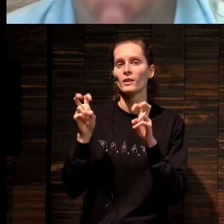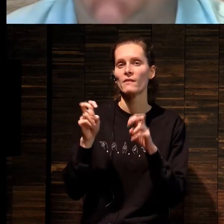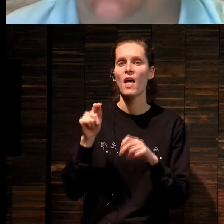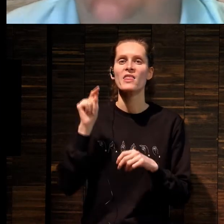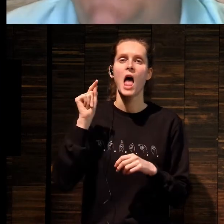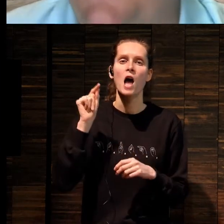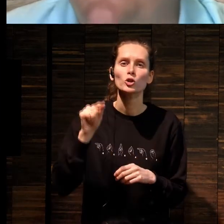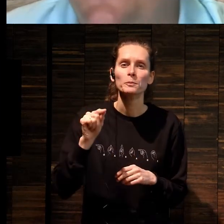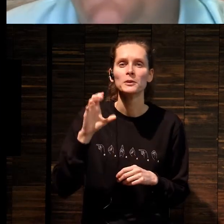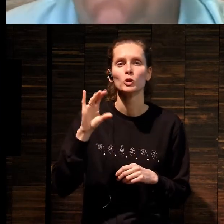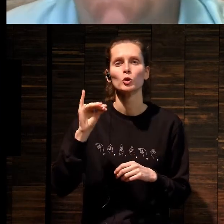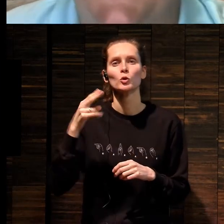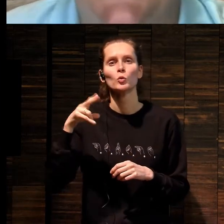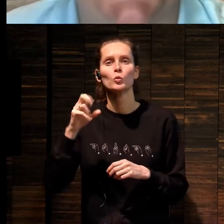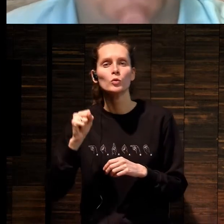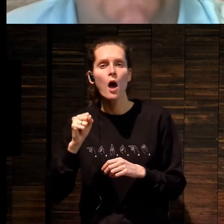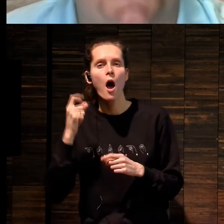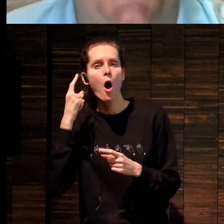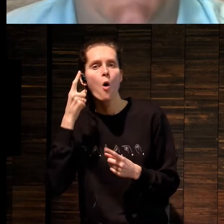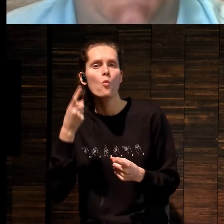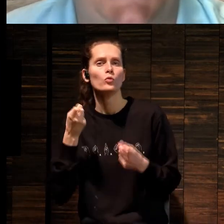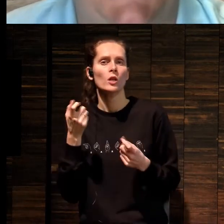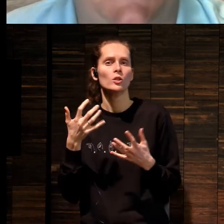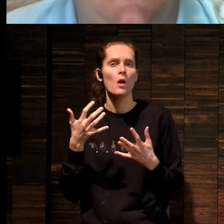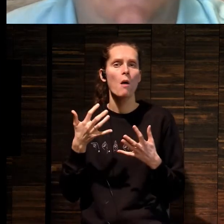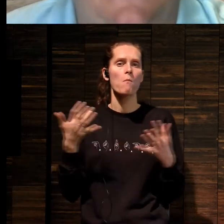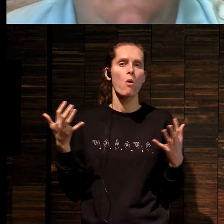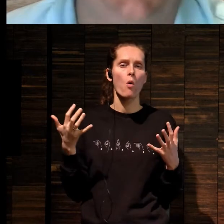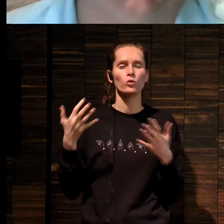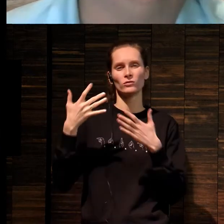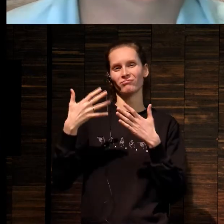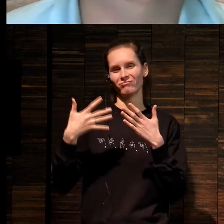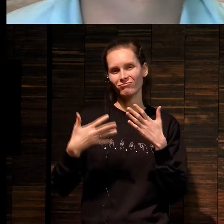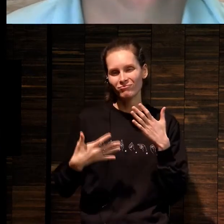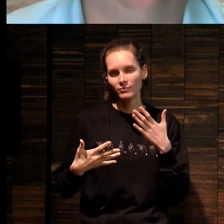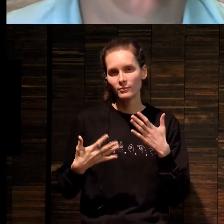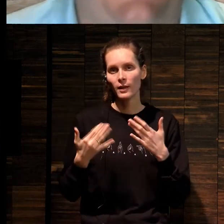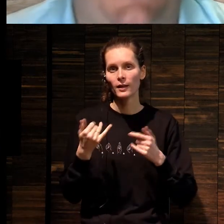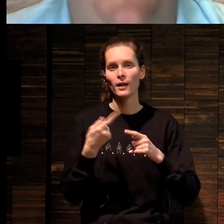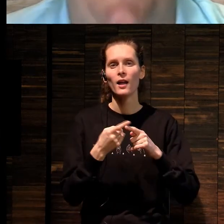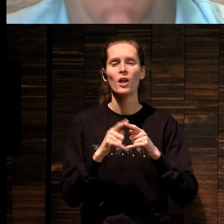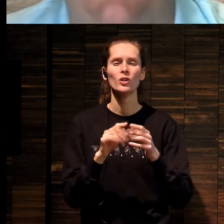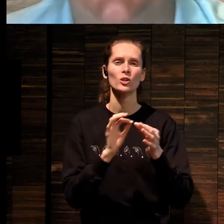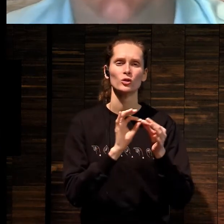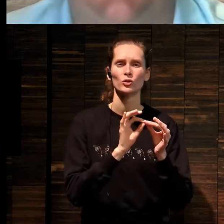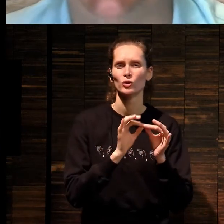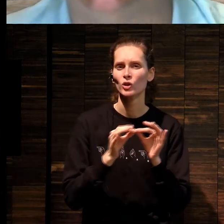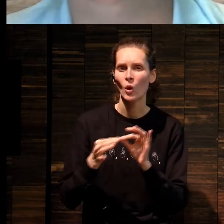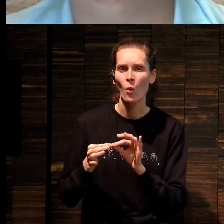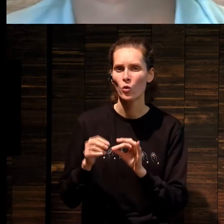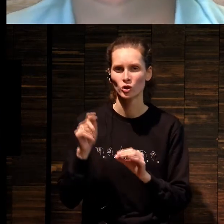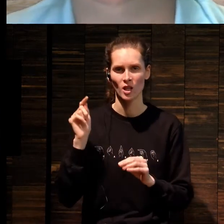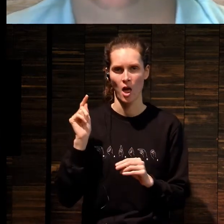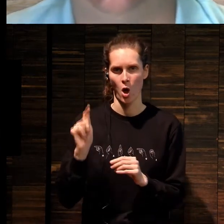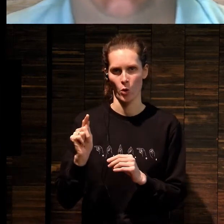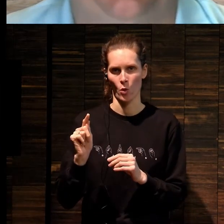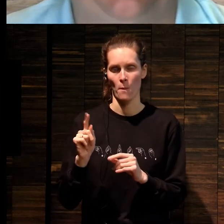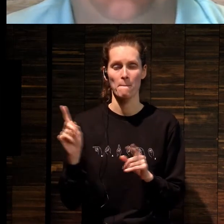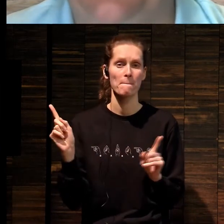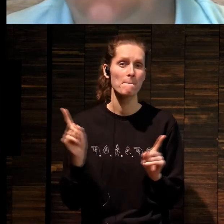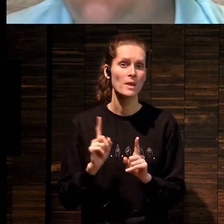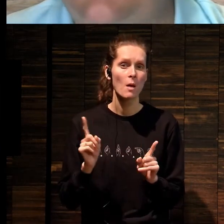button. So from here, you can add a description that says, click here to learn more about accessibility